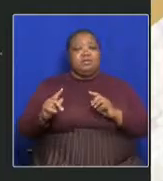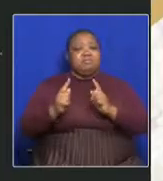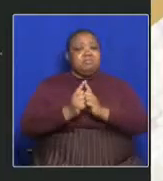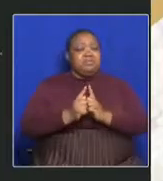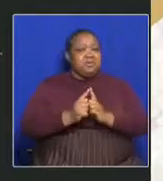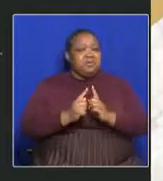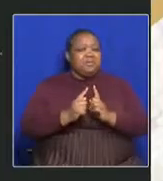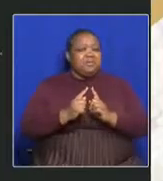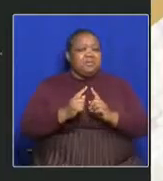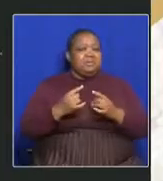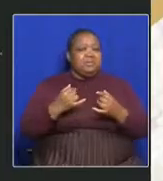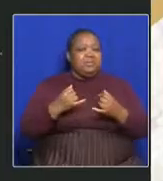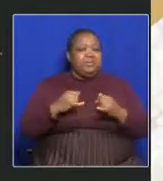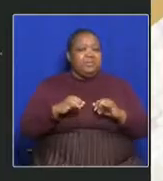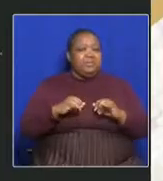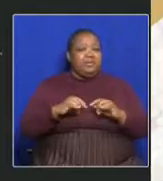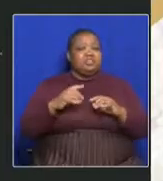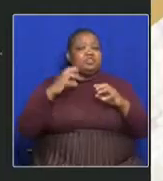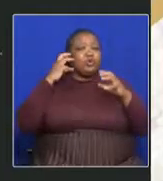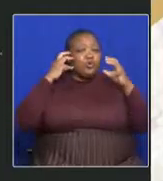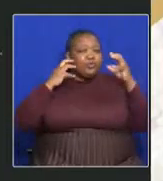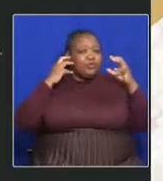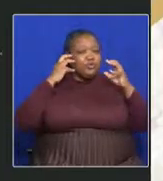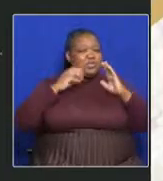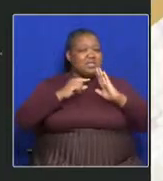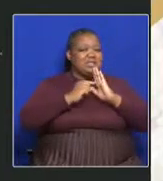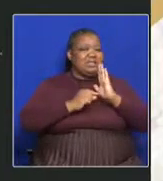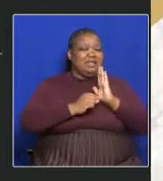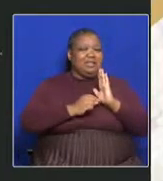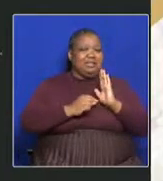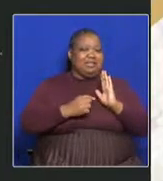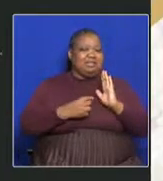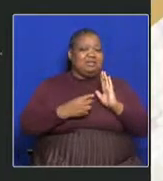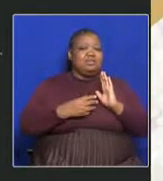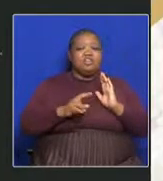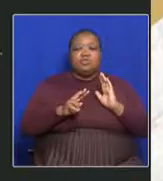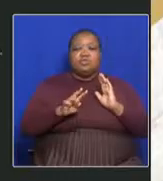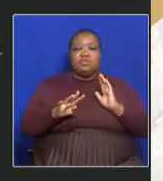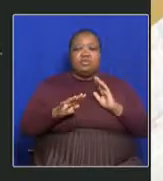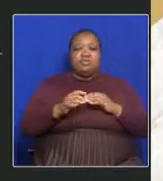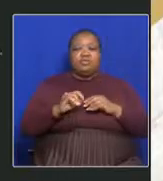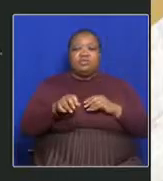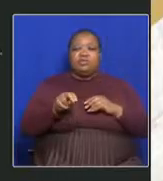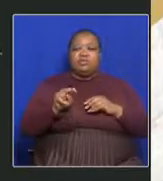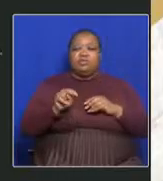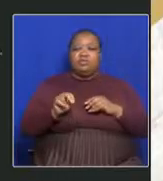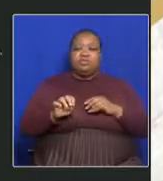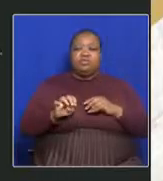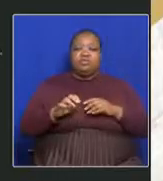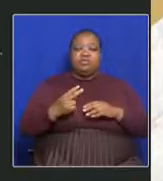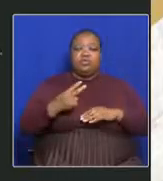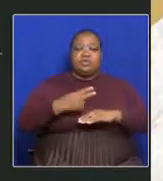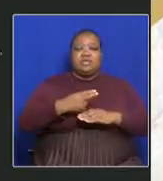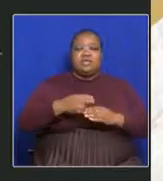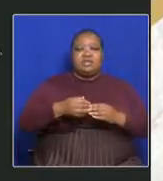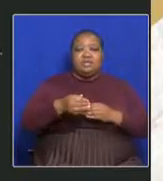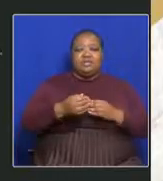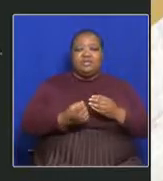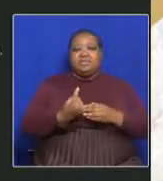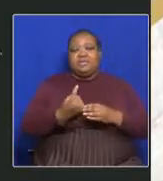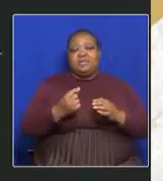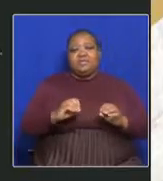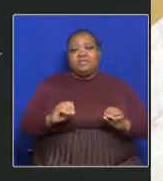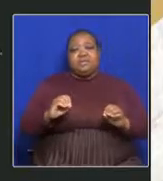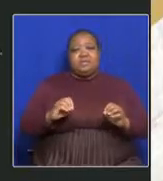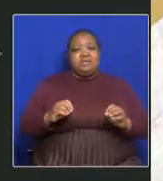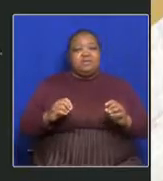there's some confusion with this date here because nothing happened on the 24th of June. That was 2 days after the bust. Then he goes on in paragraph 3